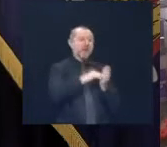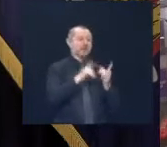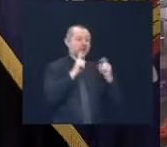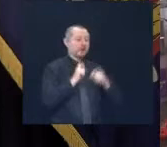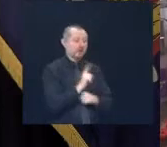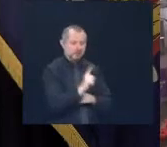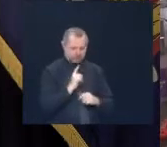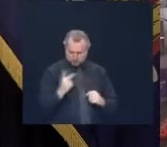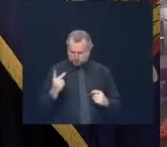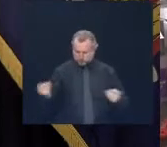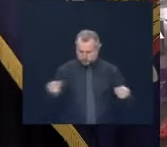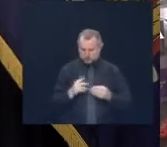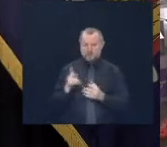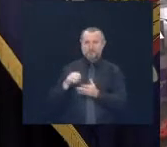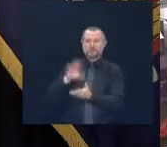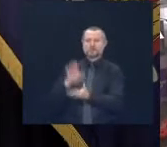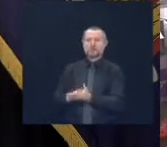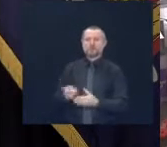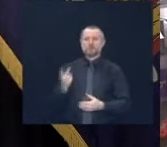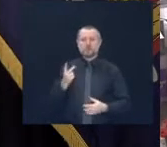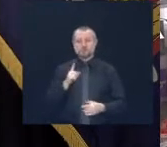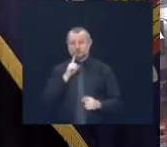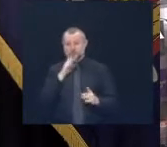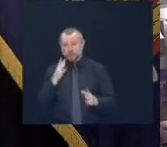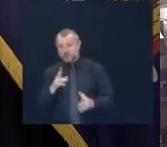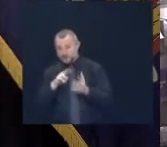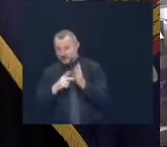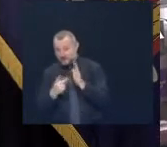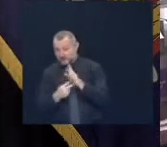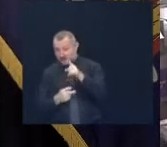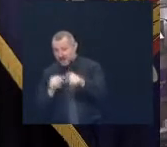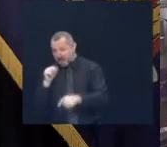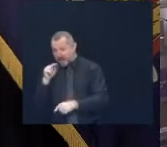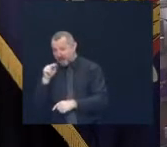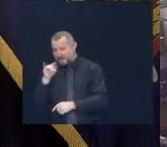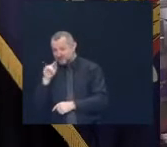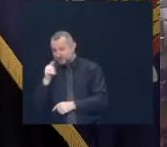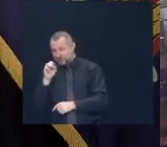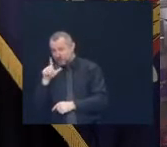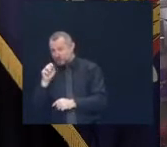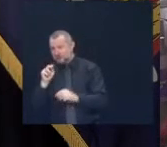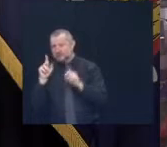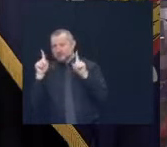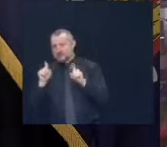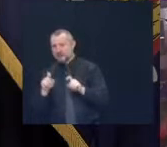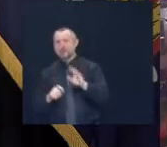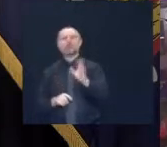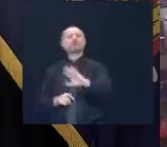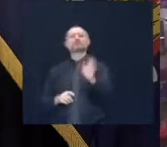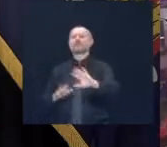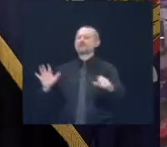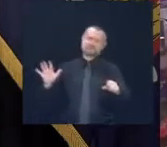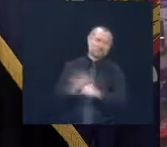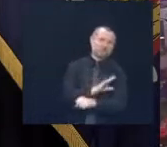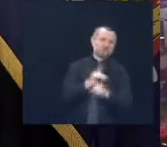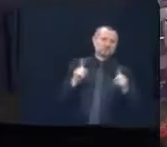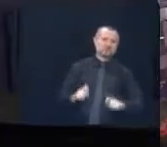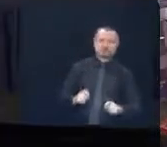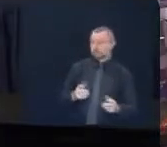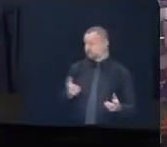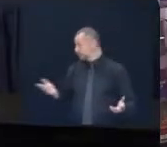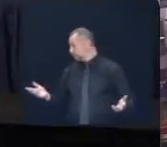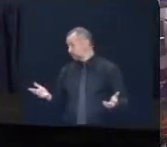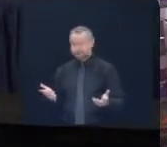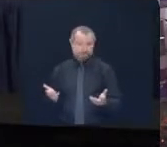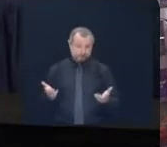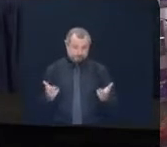because the an no okay the uh the full test all test all tests all tests but